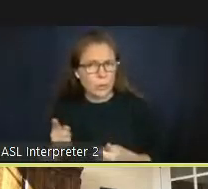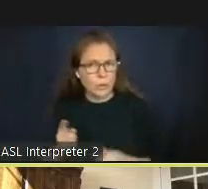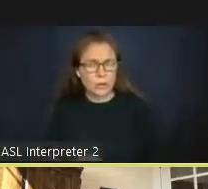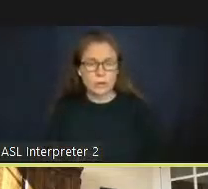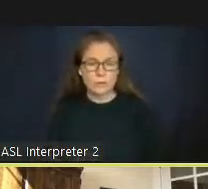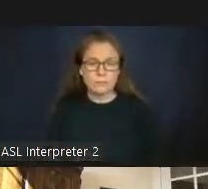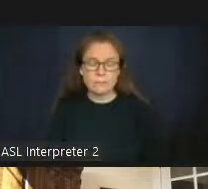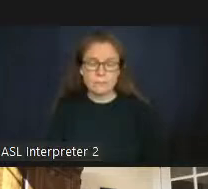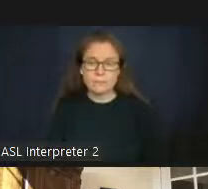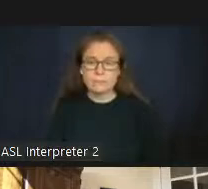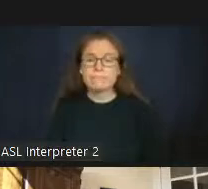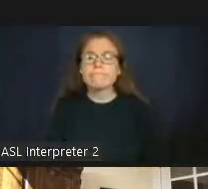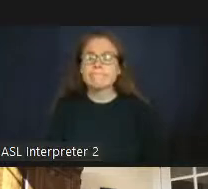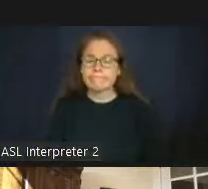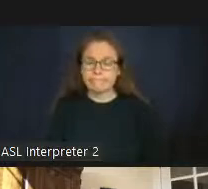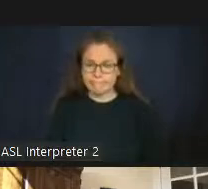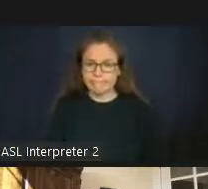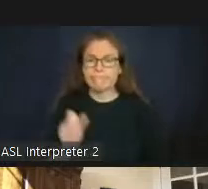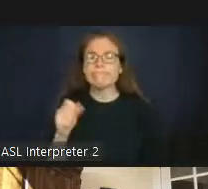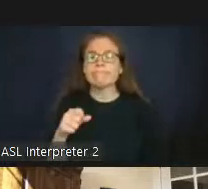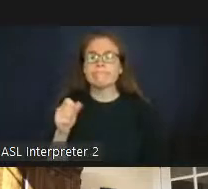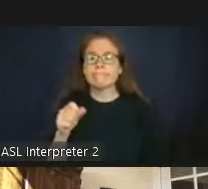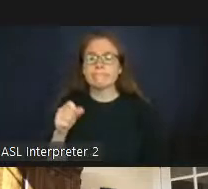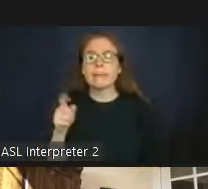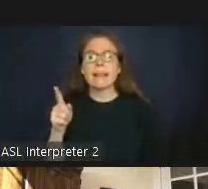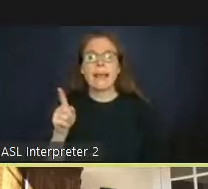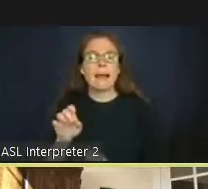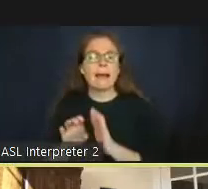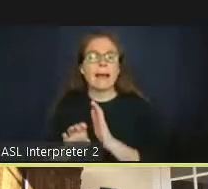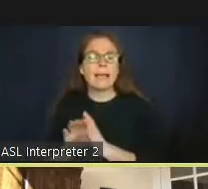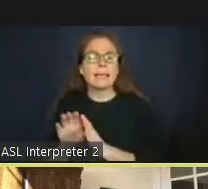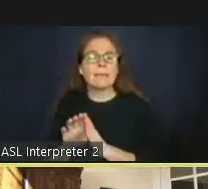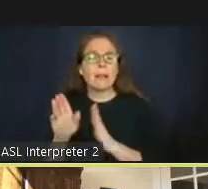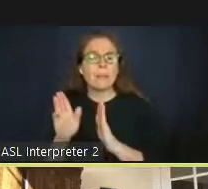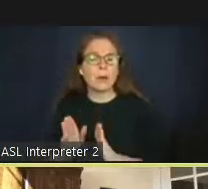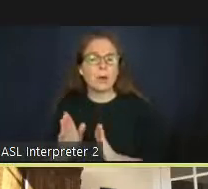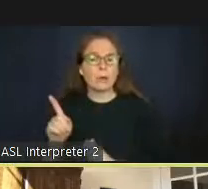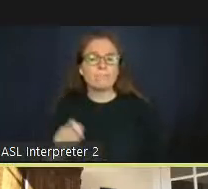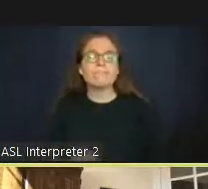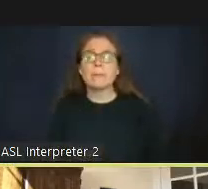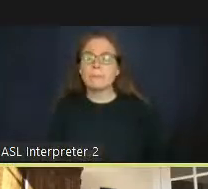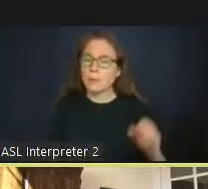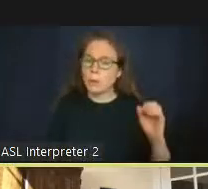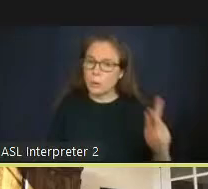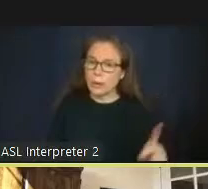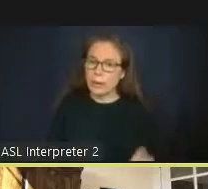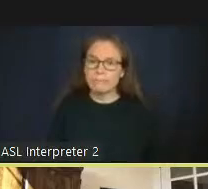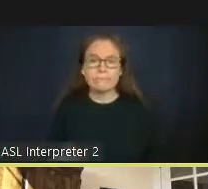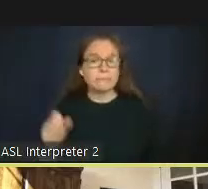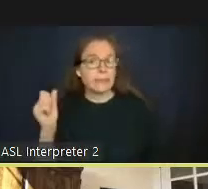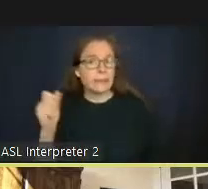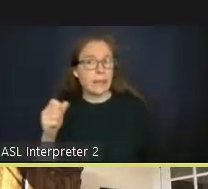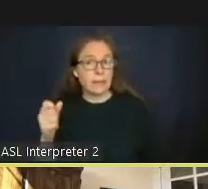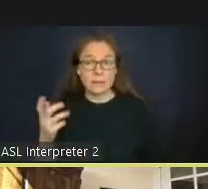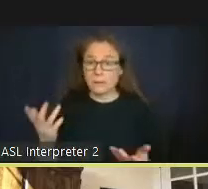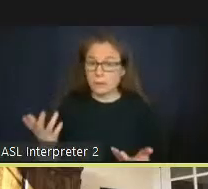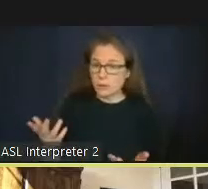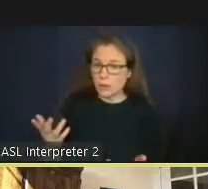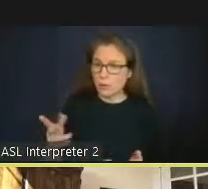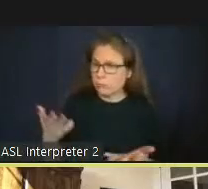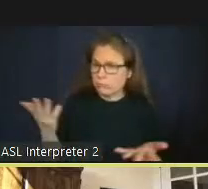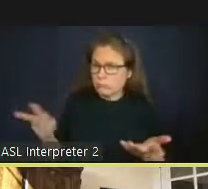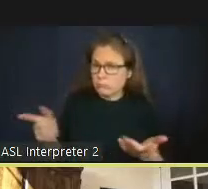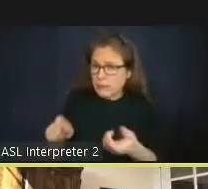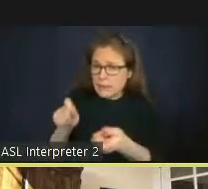know? Yes, that is being done with development. Okay. Yeah. So do we know if it's specifically just